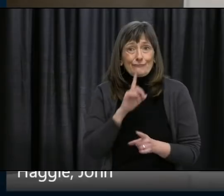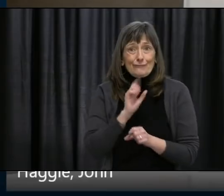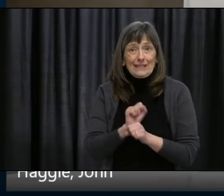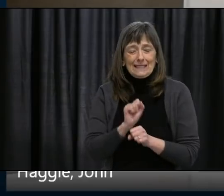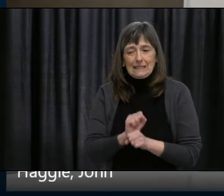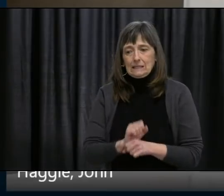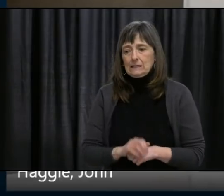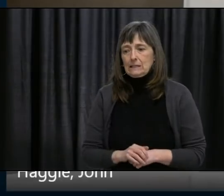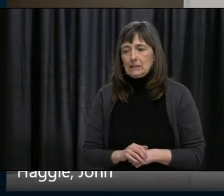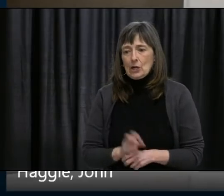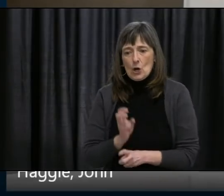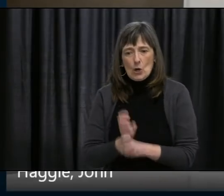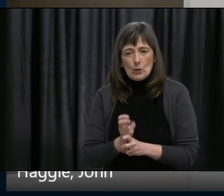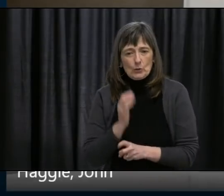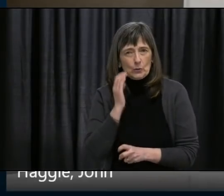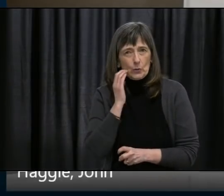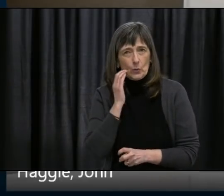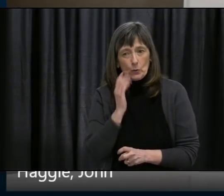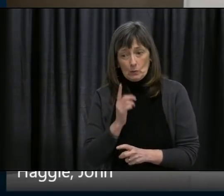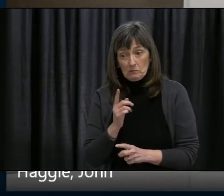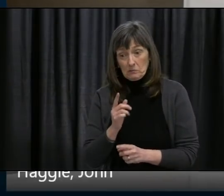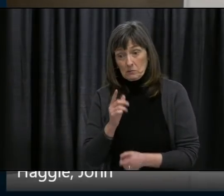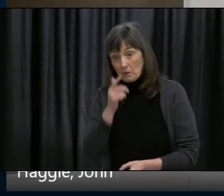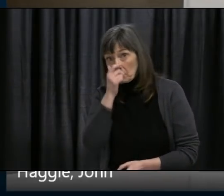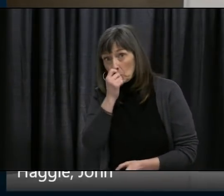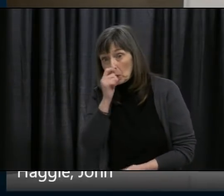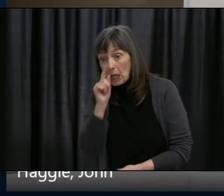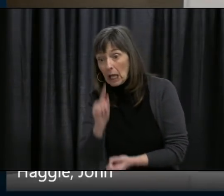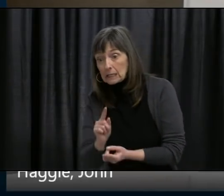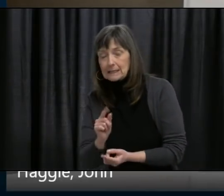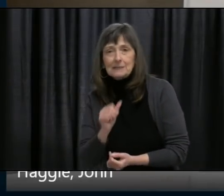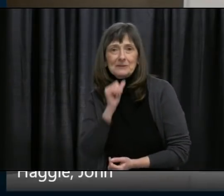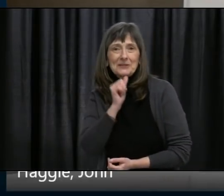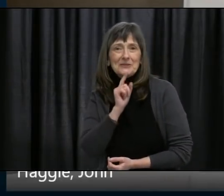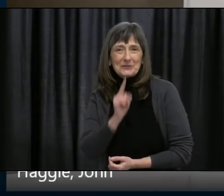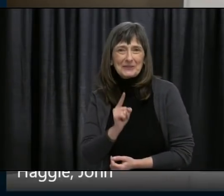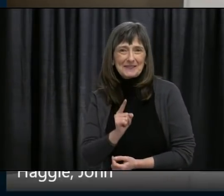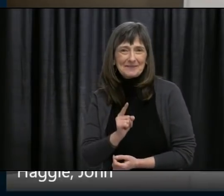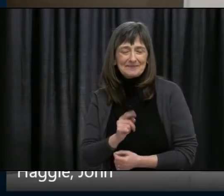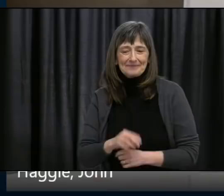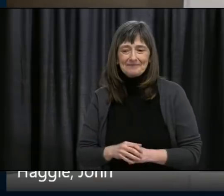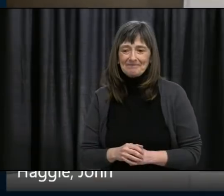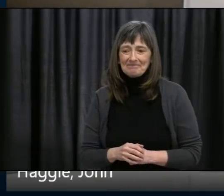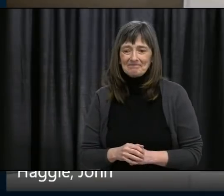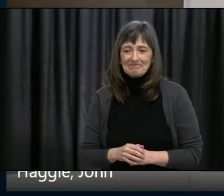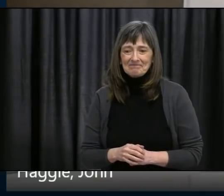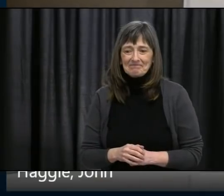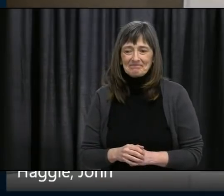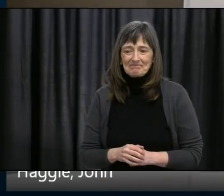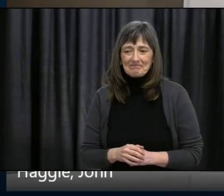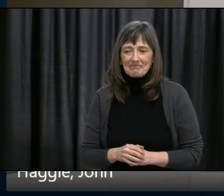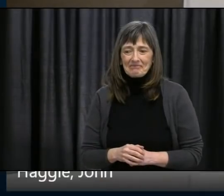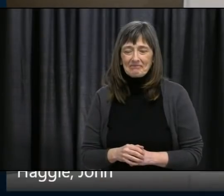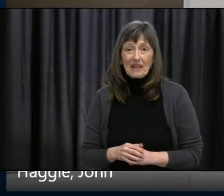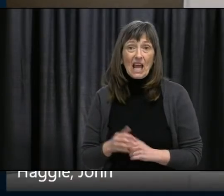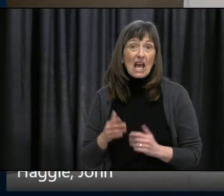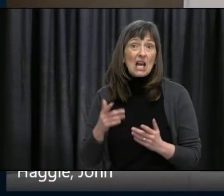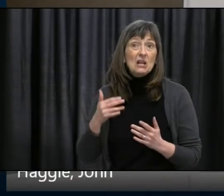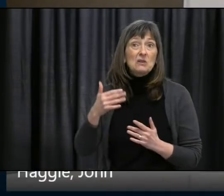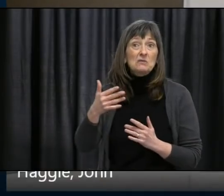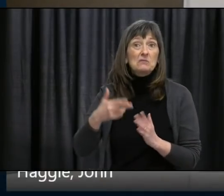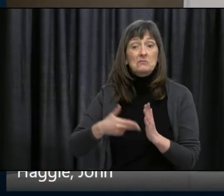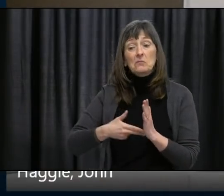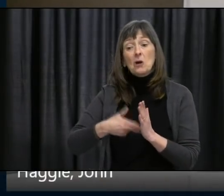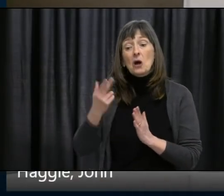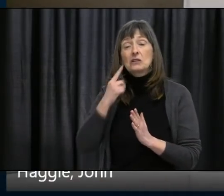directly whether or not we've had an impact on flu. And quite honestly, it will be interesting to plot that out over the course of the rest